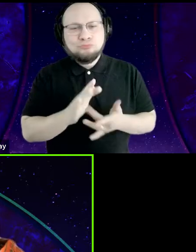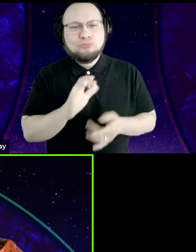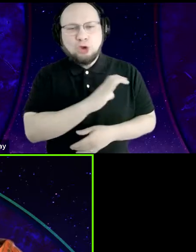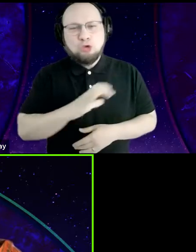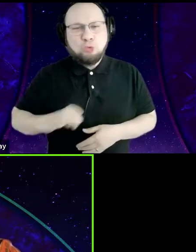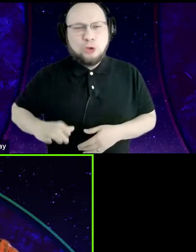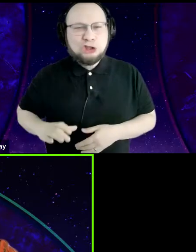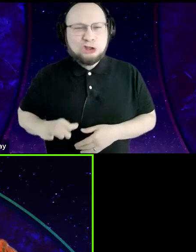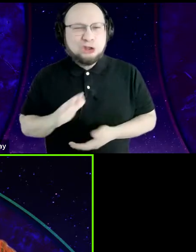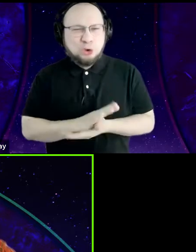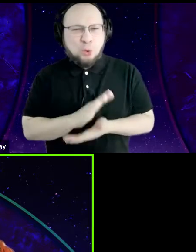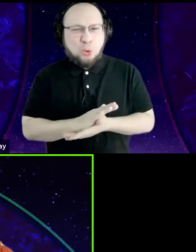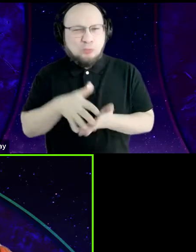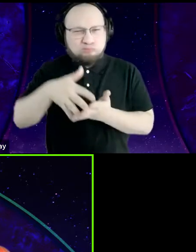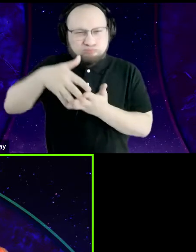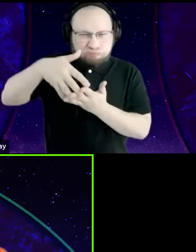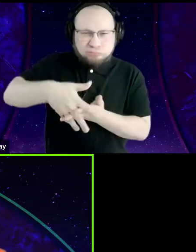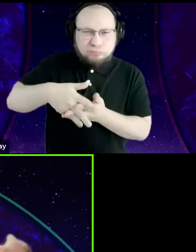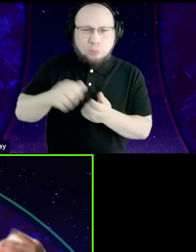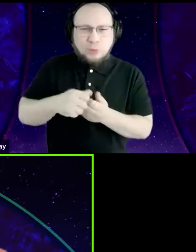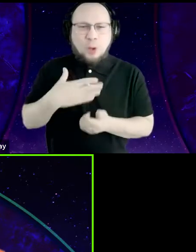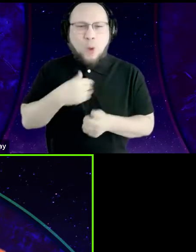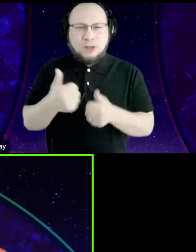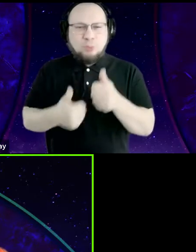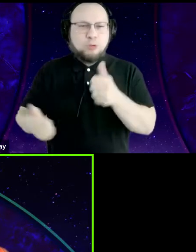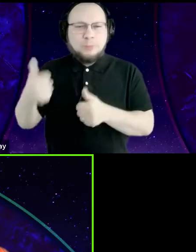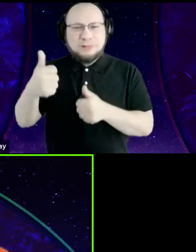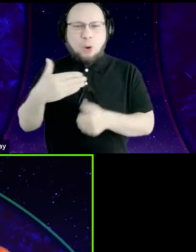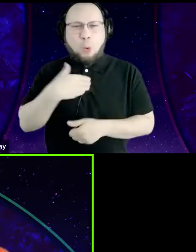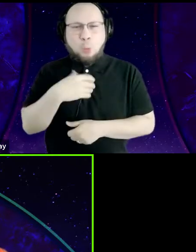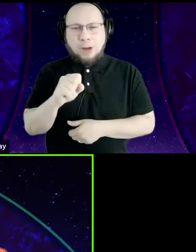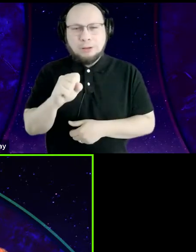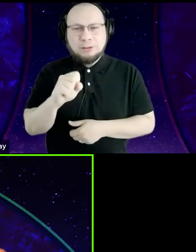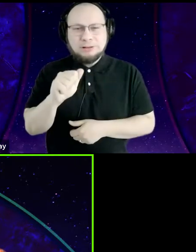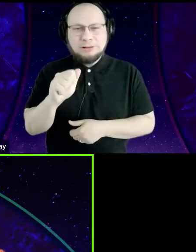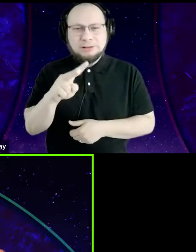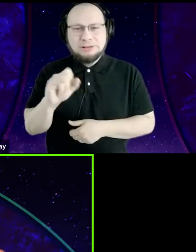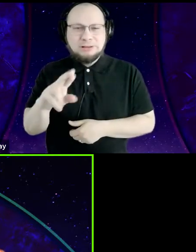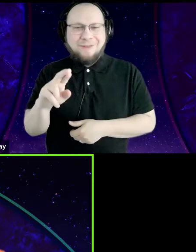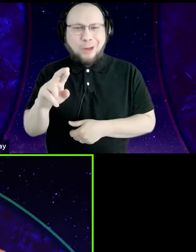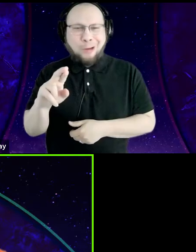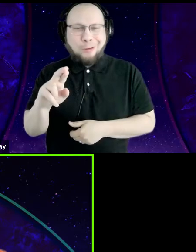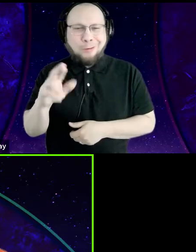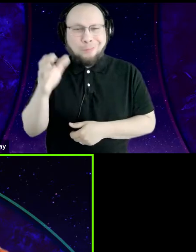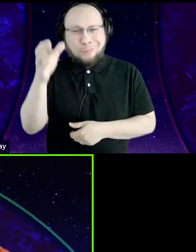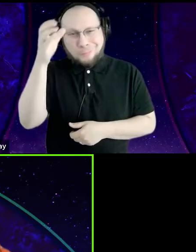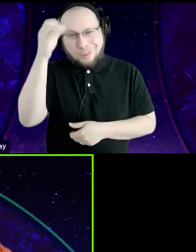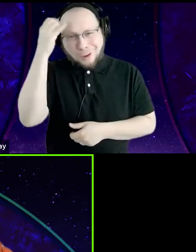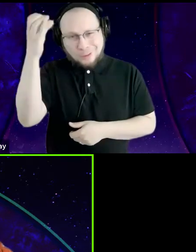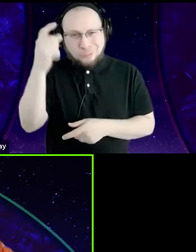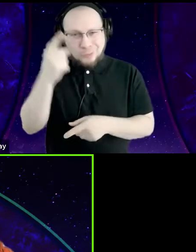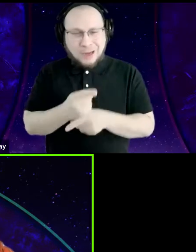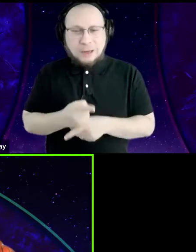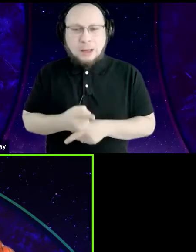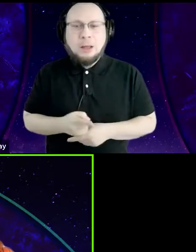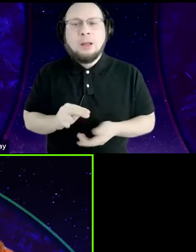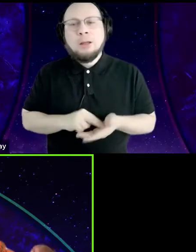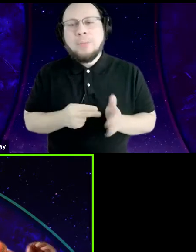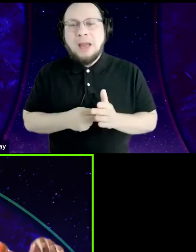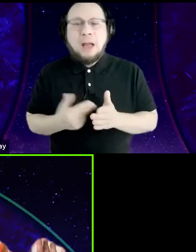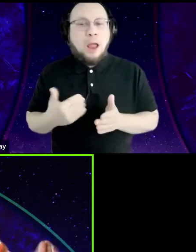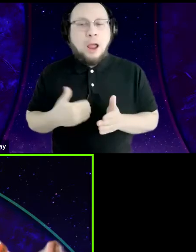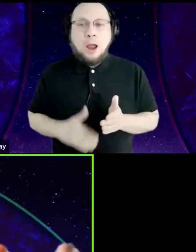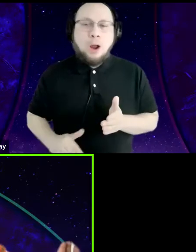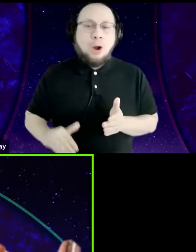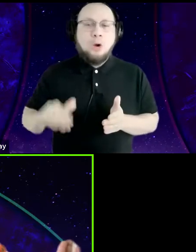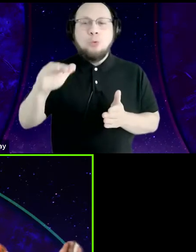definitely rooted in white supremacy and white savior complex. Mm. And so I was raised with the idea of to whom much is given, much is expected. And I was